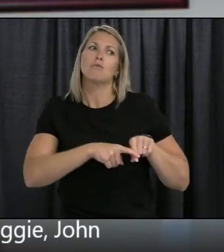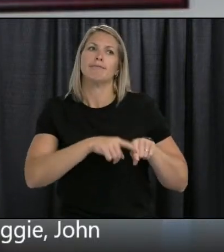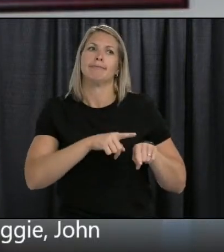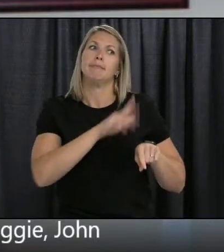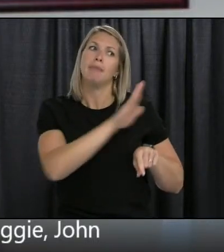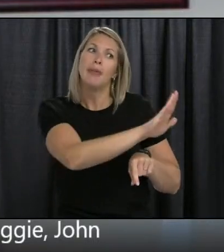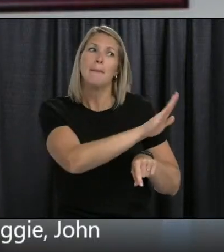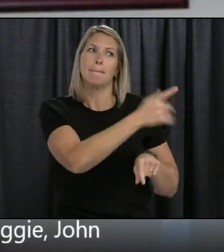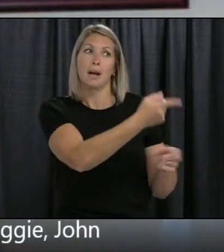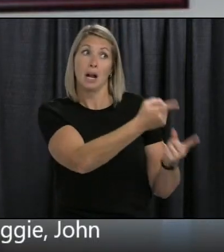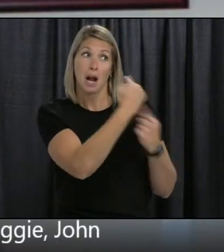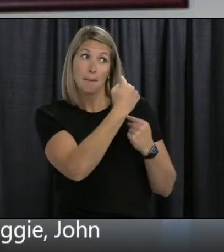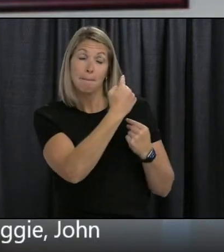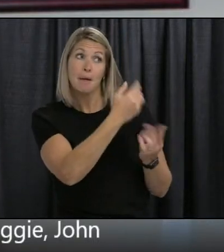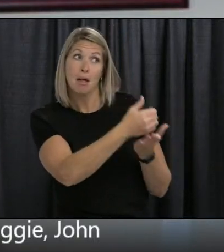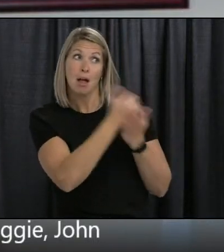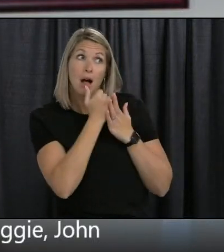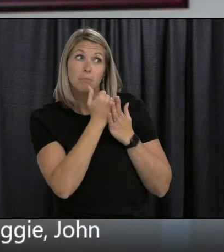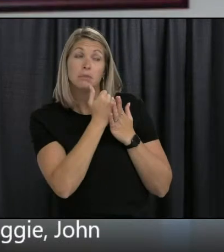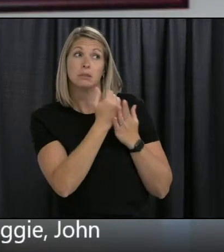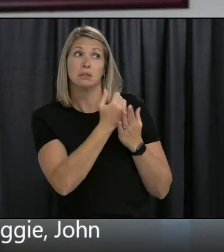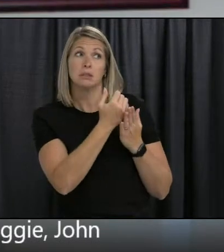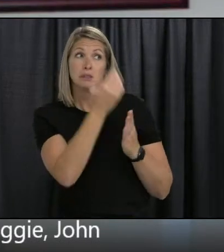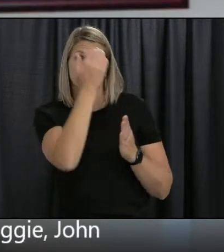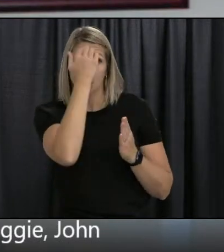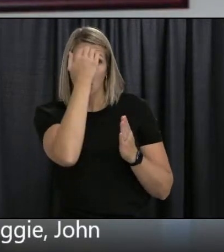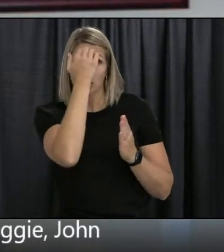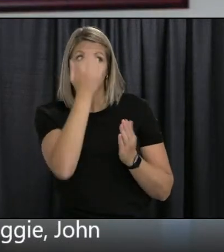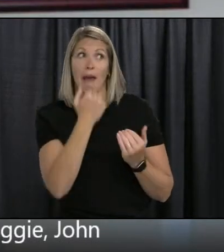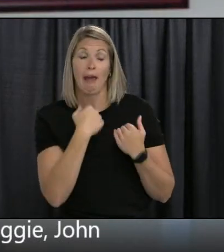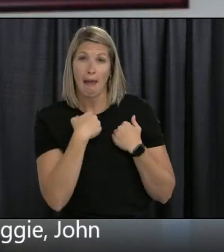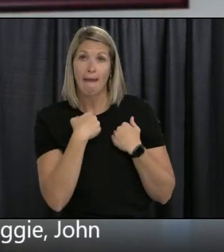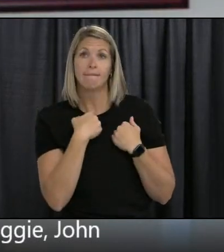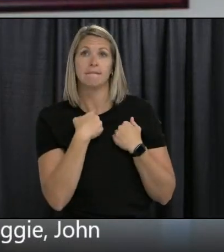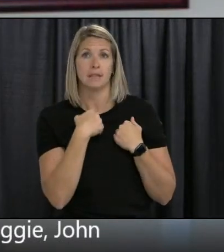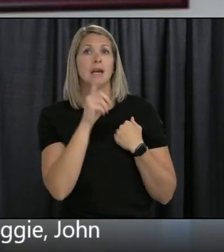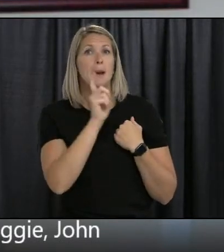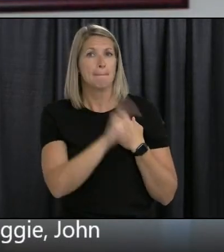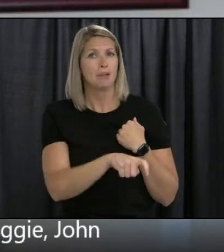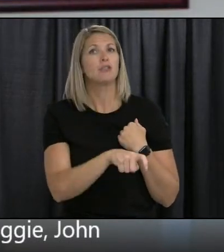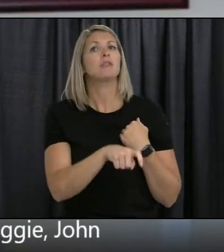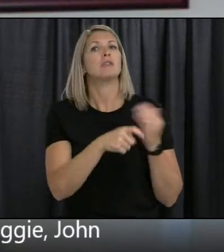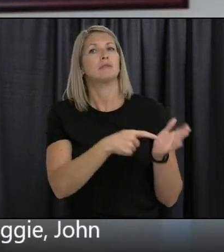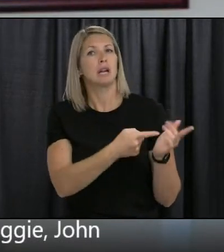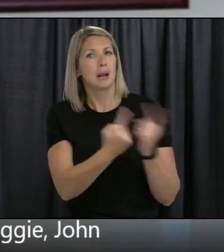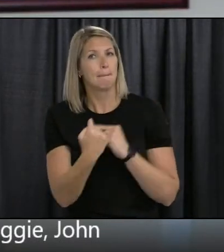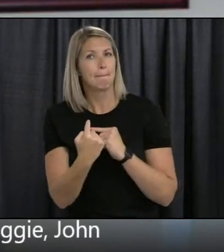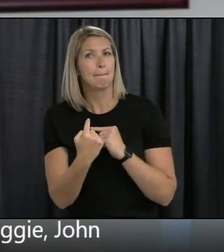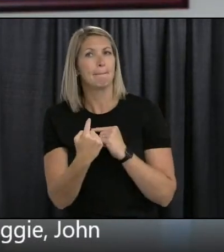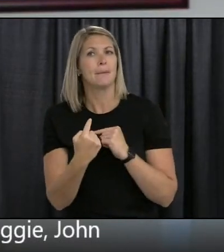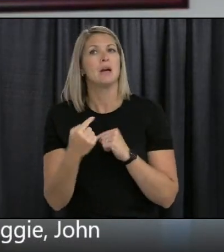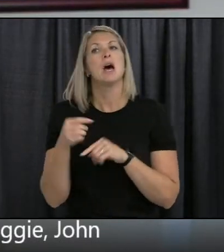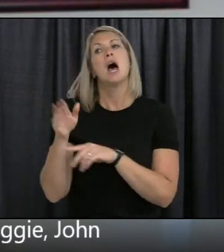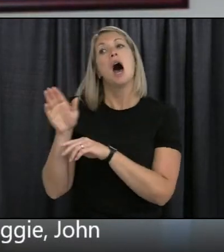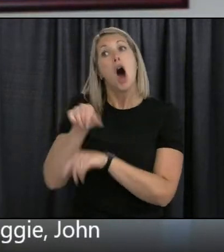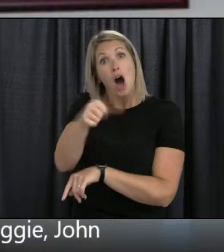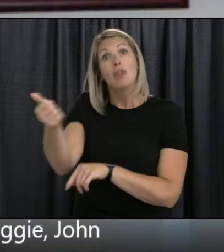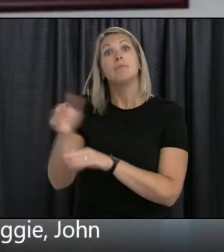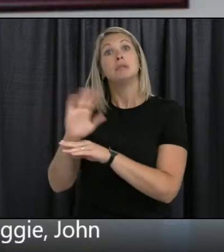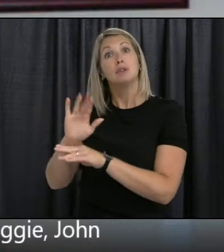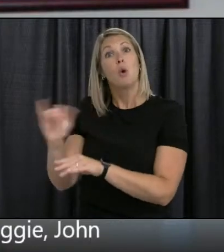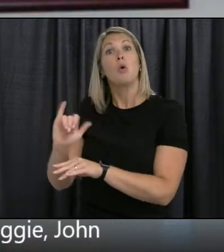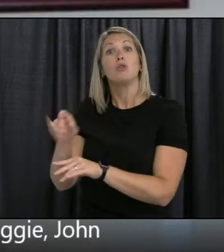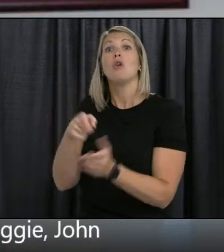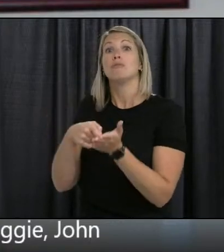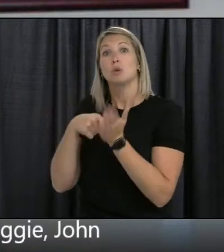due diligence to tell us that an individual is essential. We simply set the parameters that they have to isolate when they're not in their